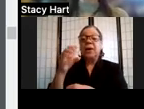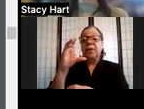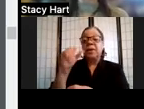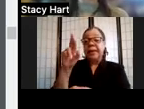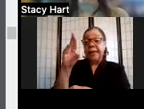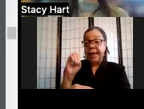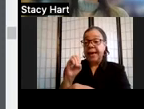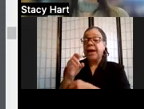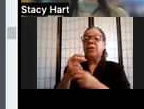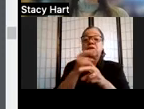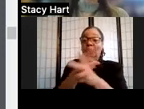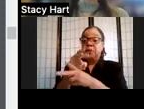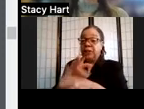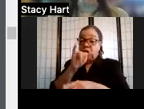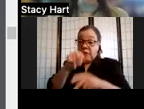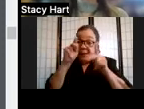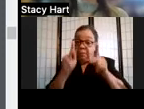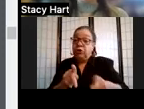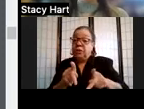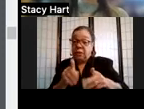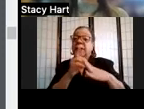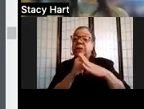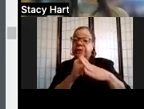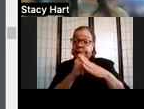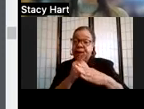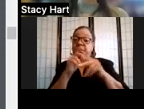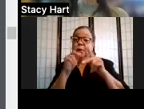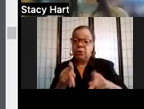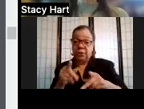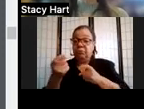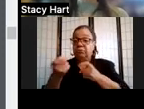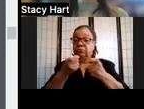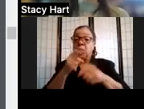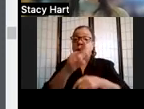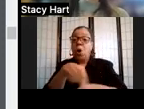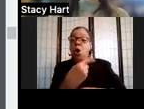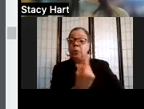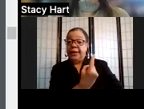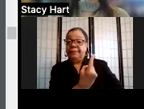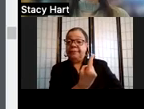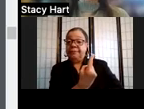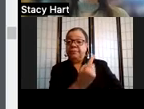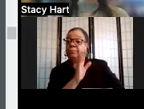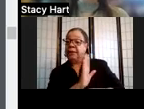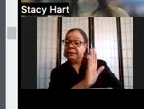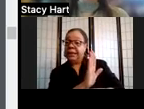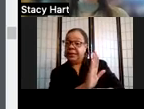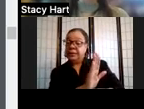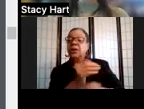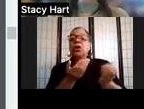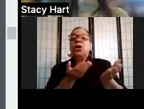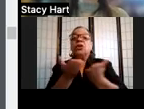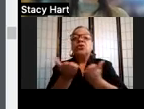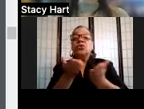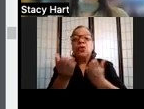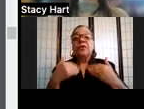supervision is the responsibility of the handler and owner. A service animal may